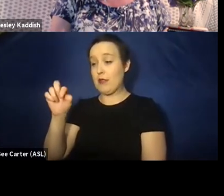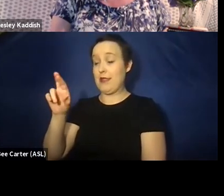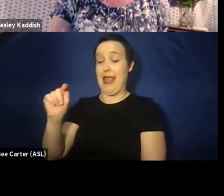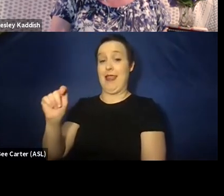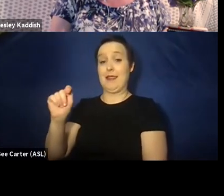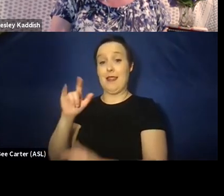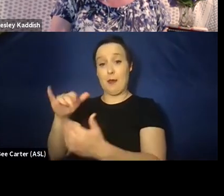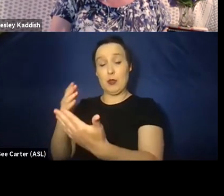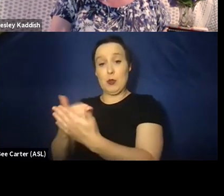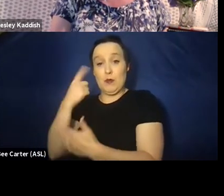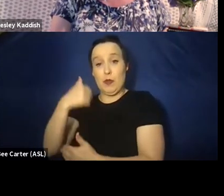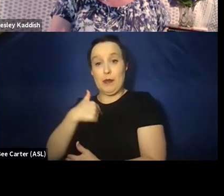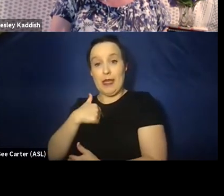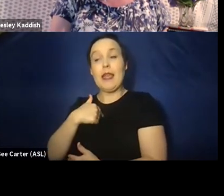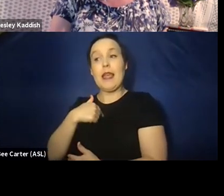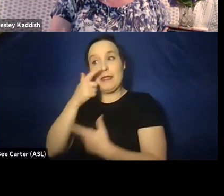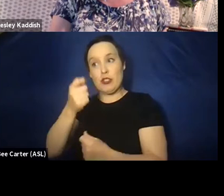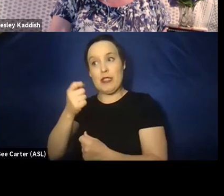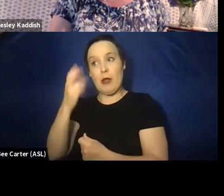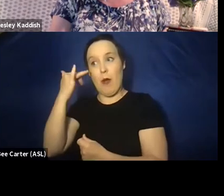allow me to hear myself with strings.